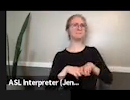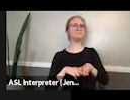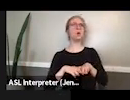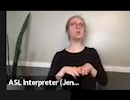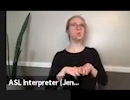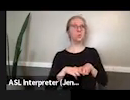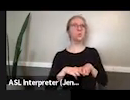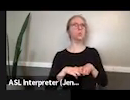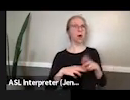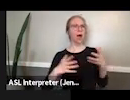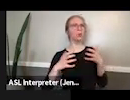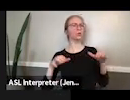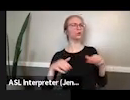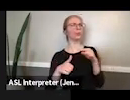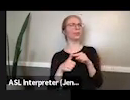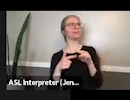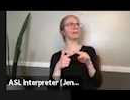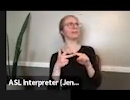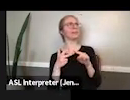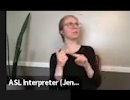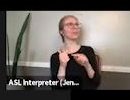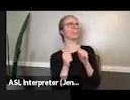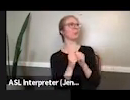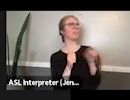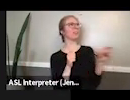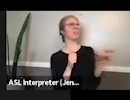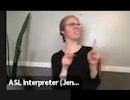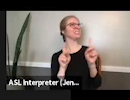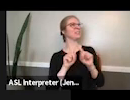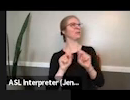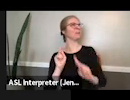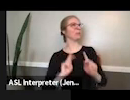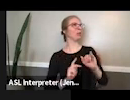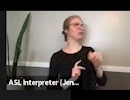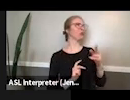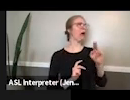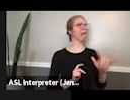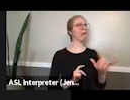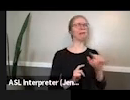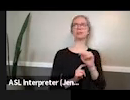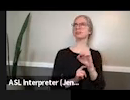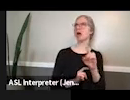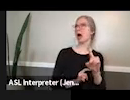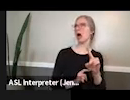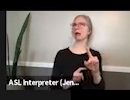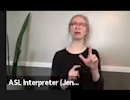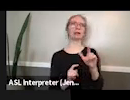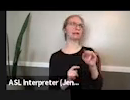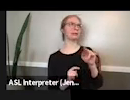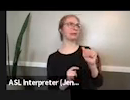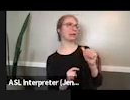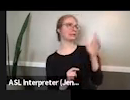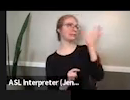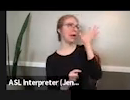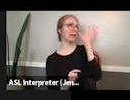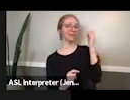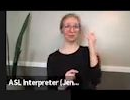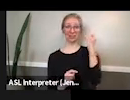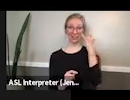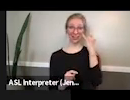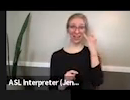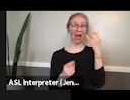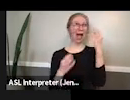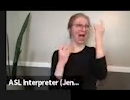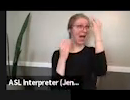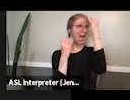with Johnny. Oh, I want to do that with Todd. Oh, I want to do that with Linda's dad. And then if I don't write it down, I go back and I